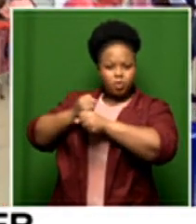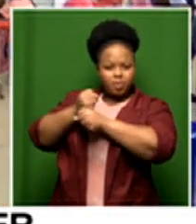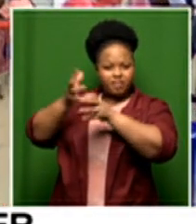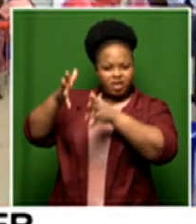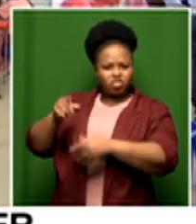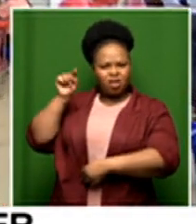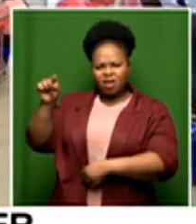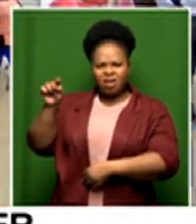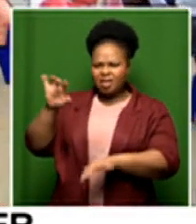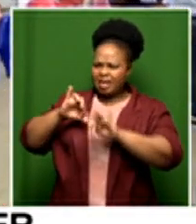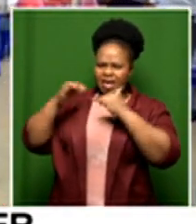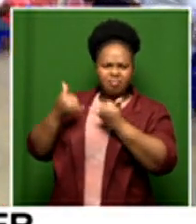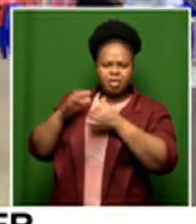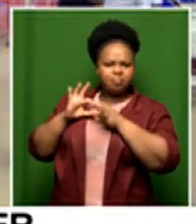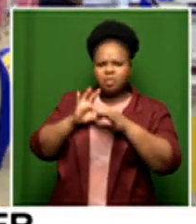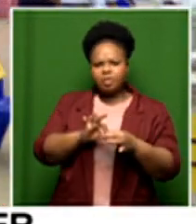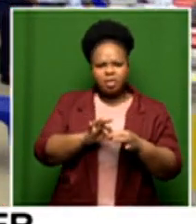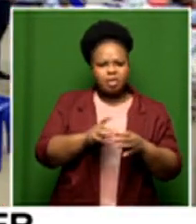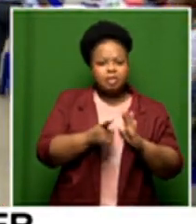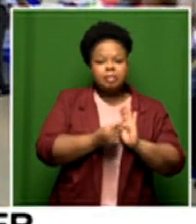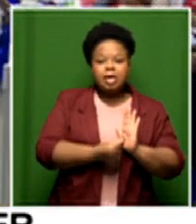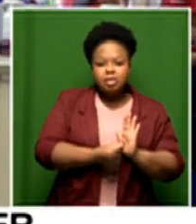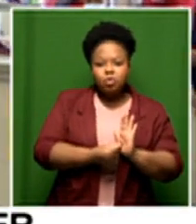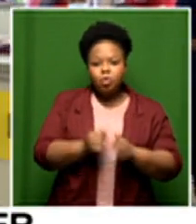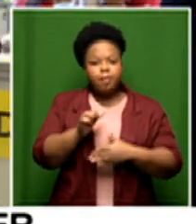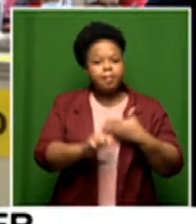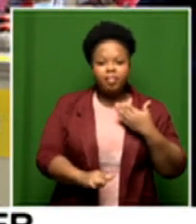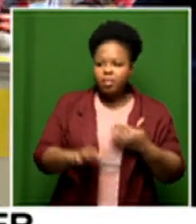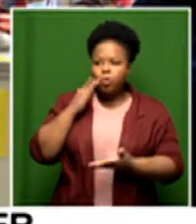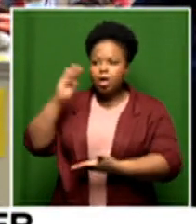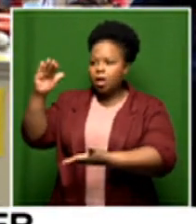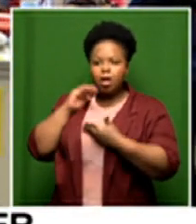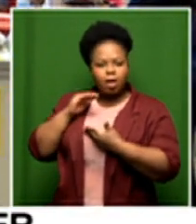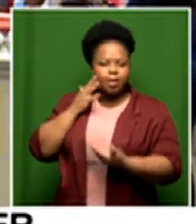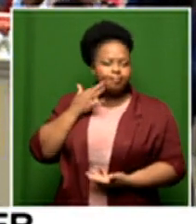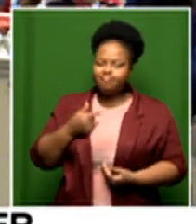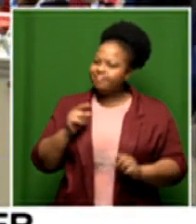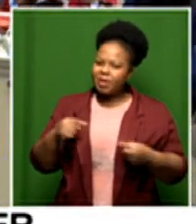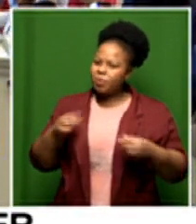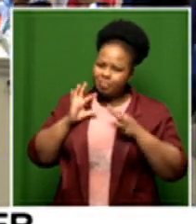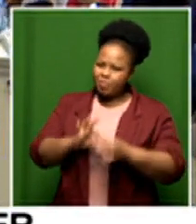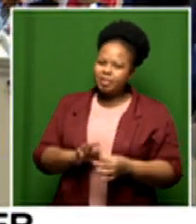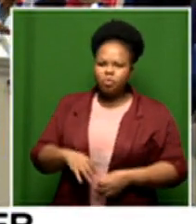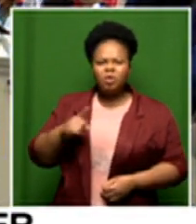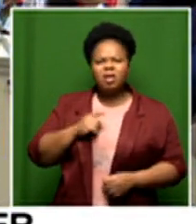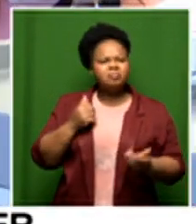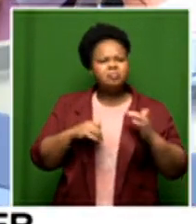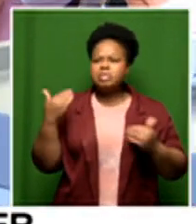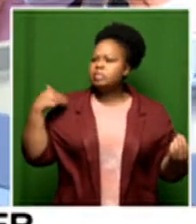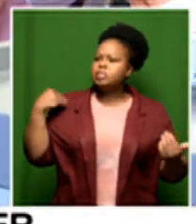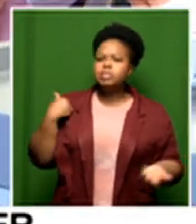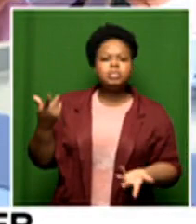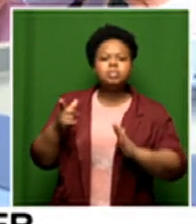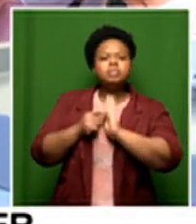will commit to a date or a month for delivery. And I think this is where the confusion is coming in, because everyone wants to know a